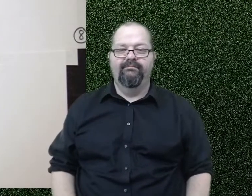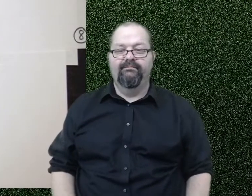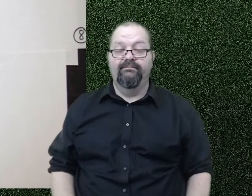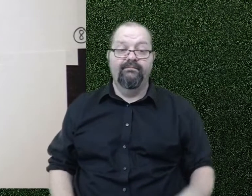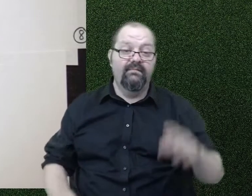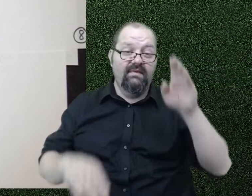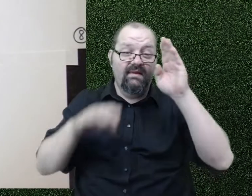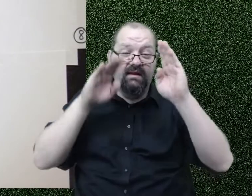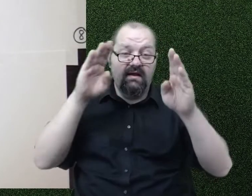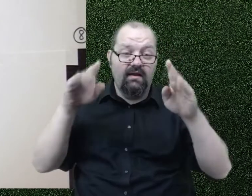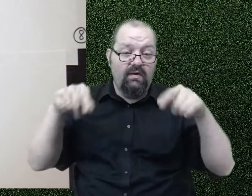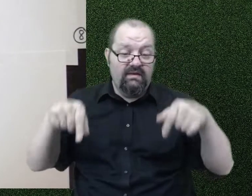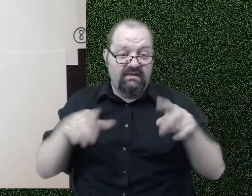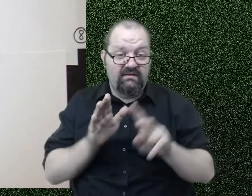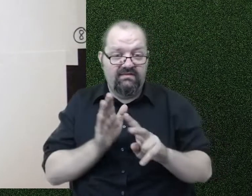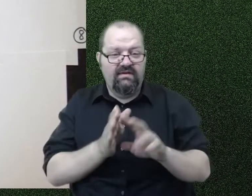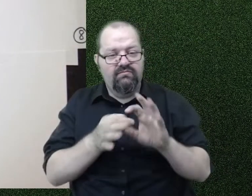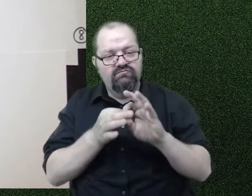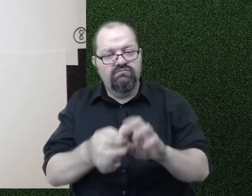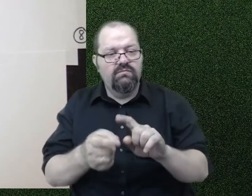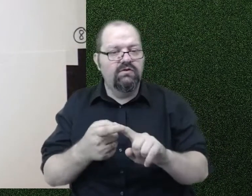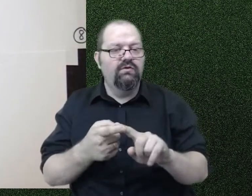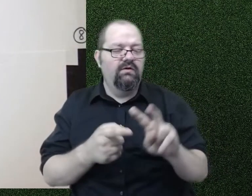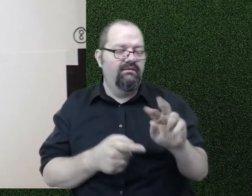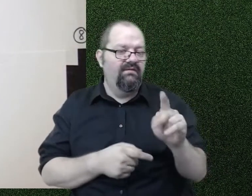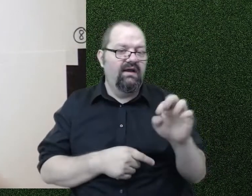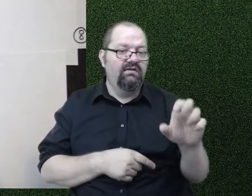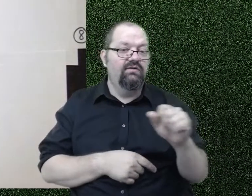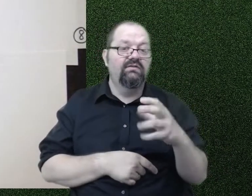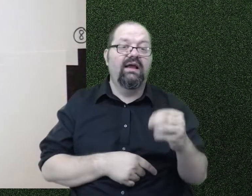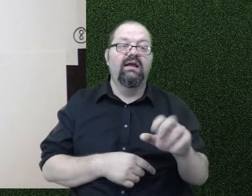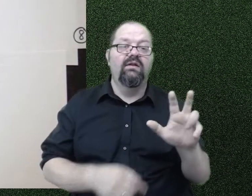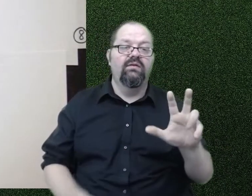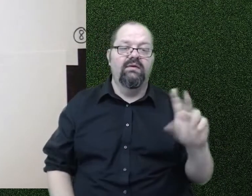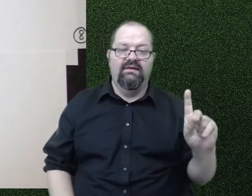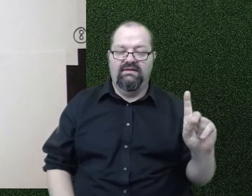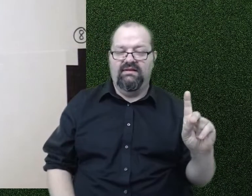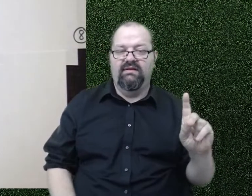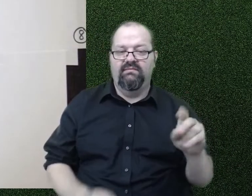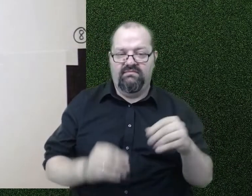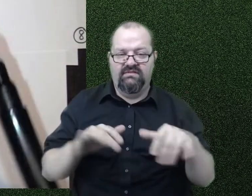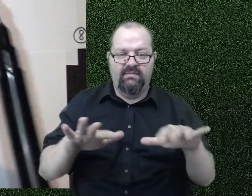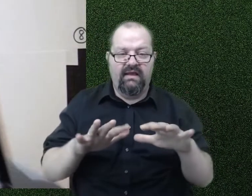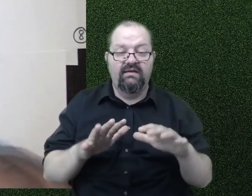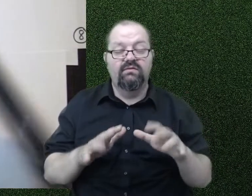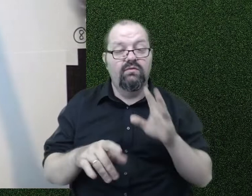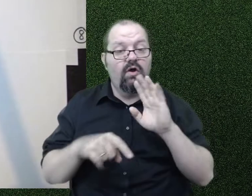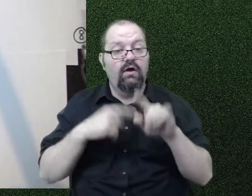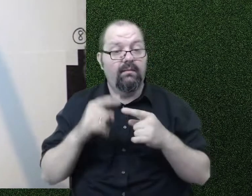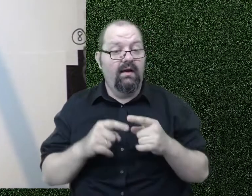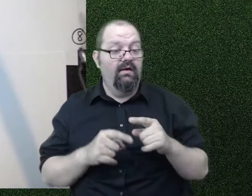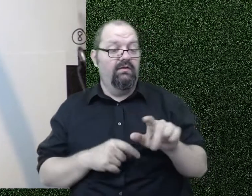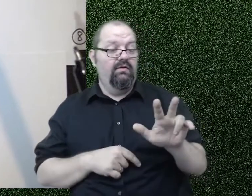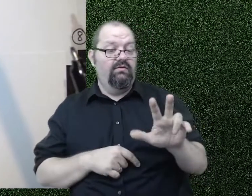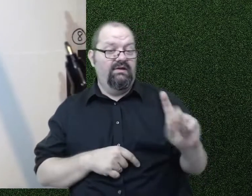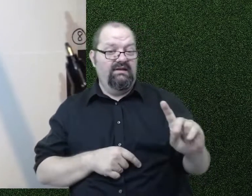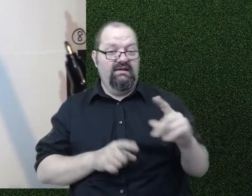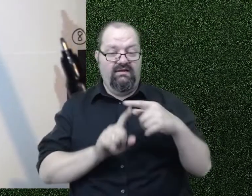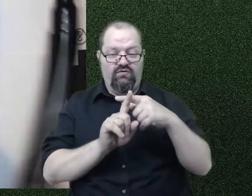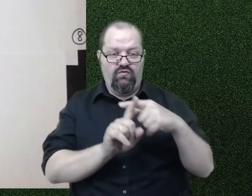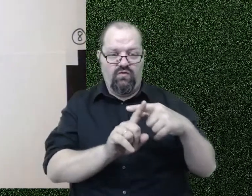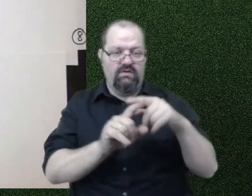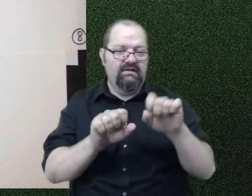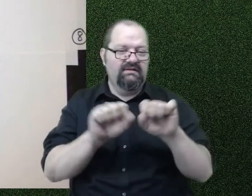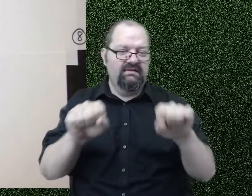Hi guys, this video is about vectors and three-dimensional space. We're going to talk about the three-dimensional coordinate system that we'll use in our